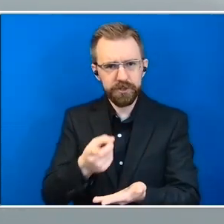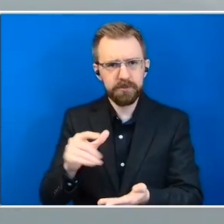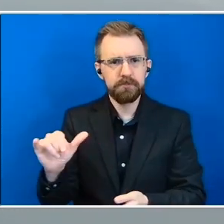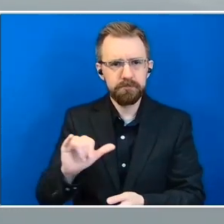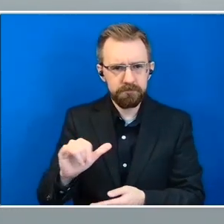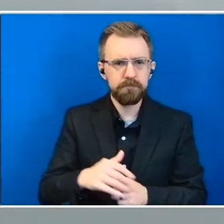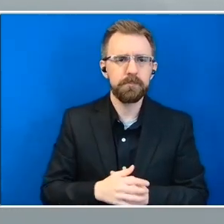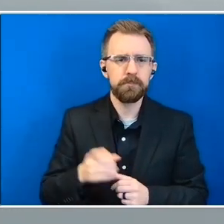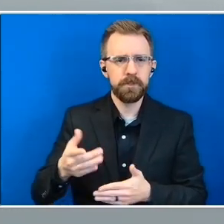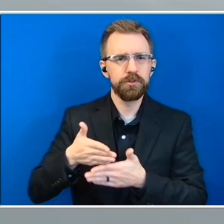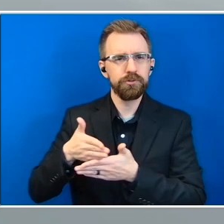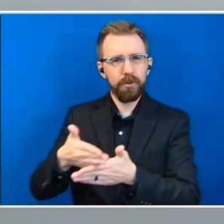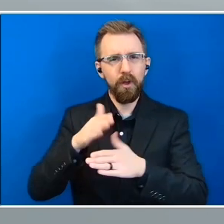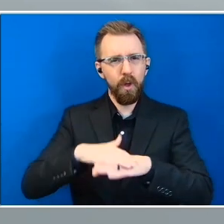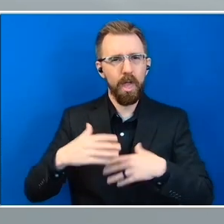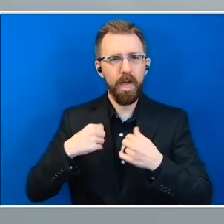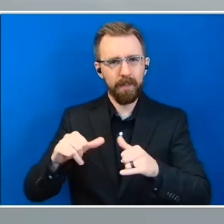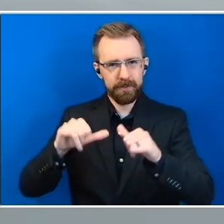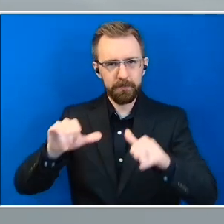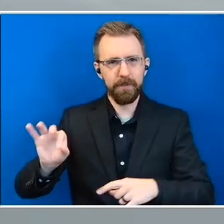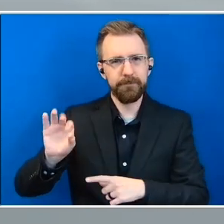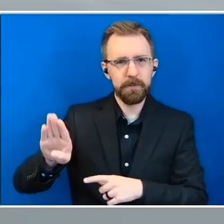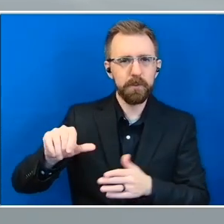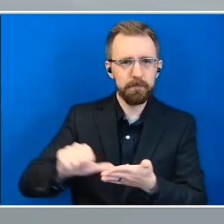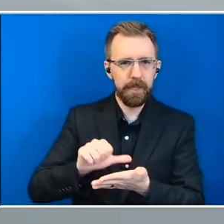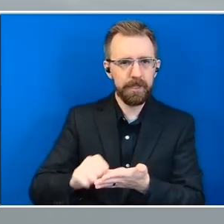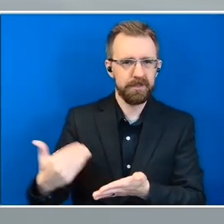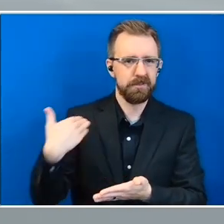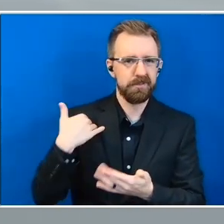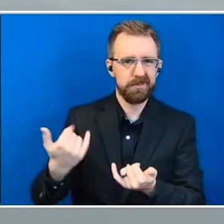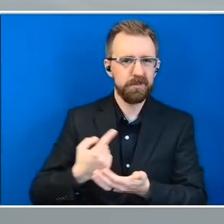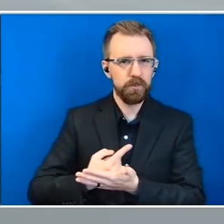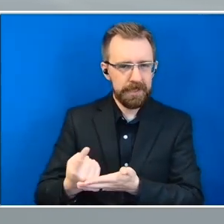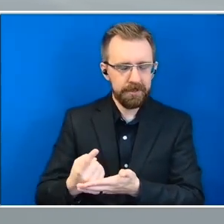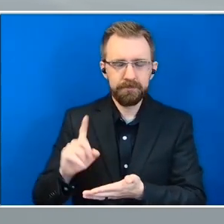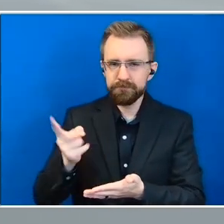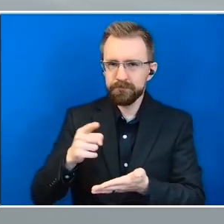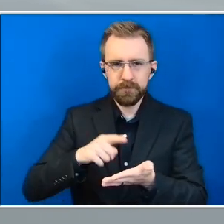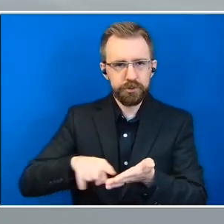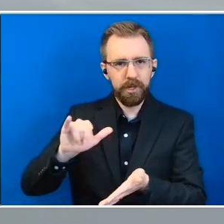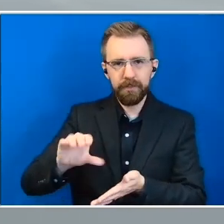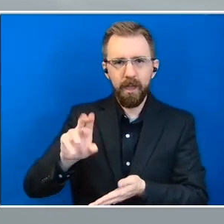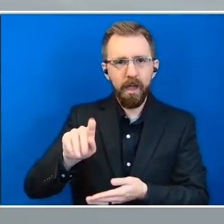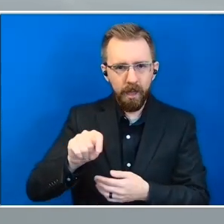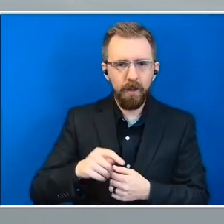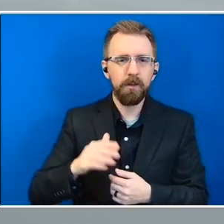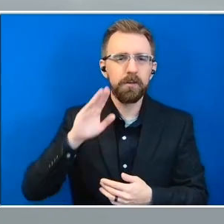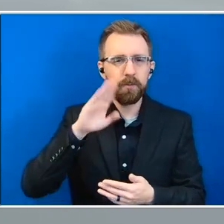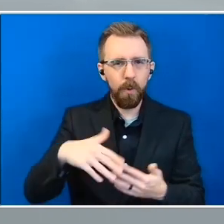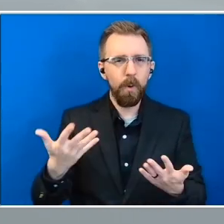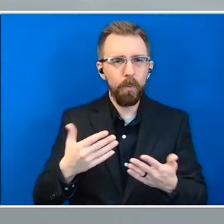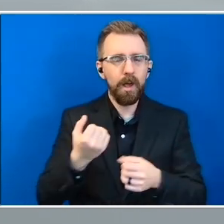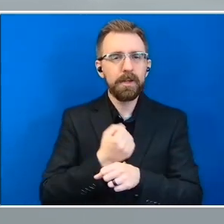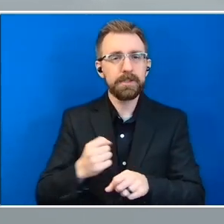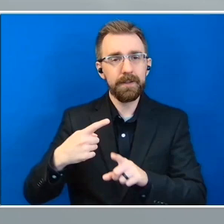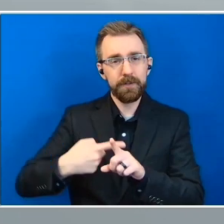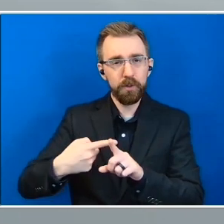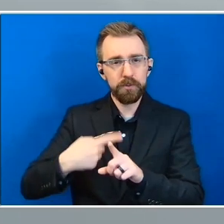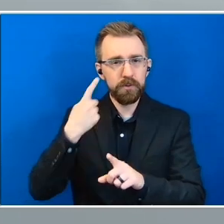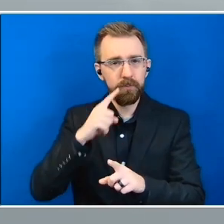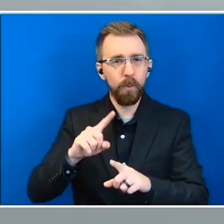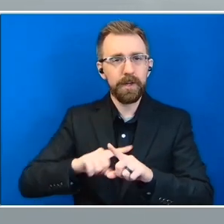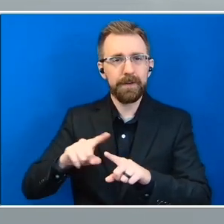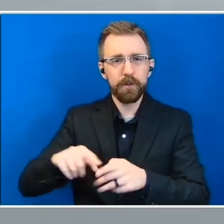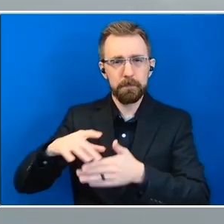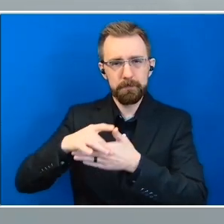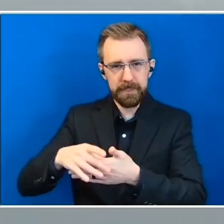the health system's Facebook page earlier this week. Just check that out and know what the safe temperatures are for the different meats. This will provide a